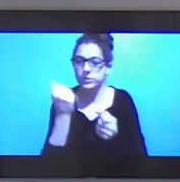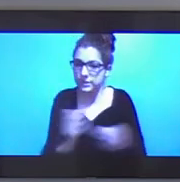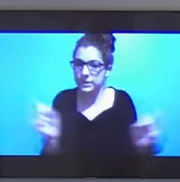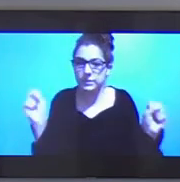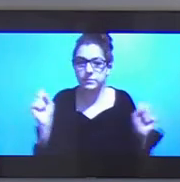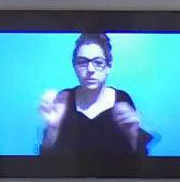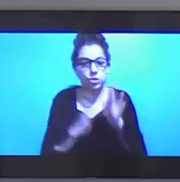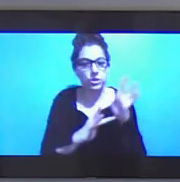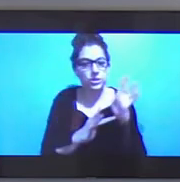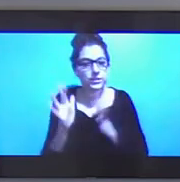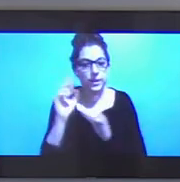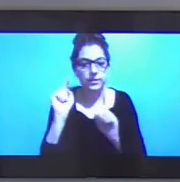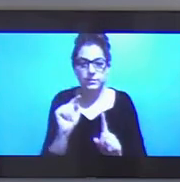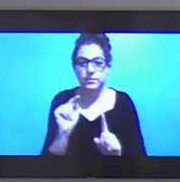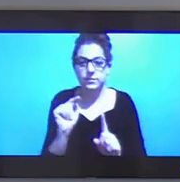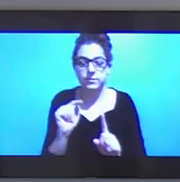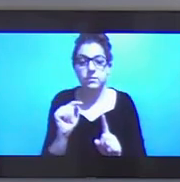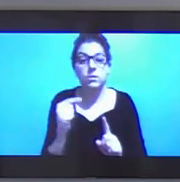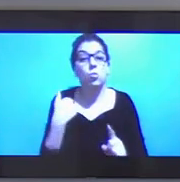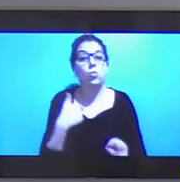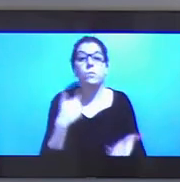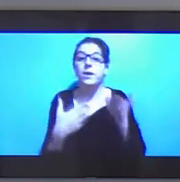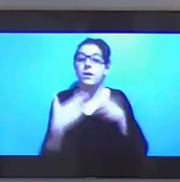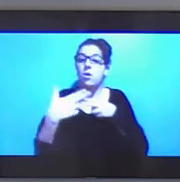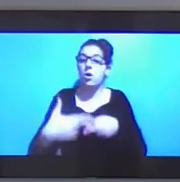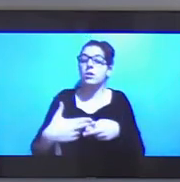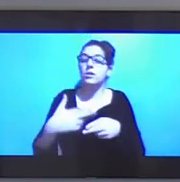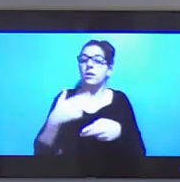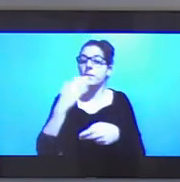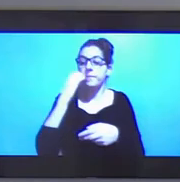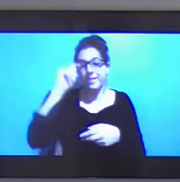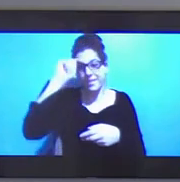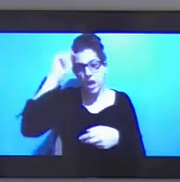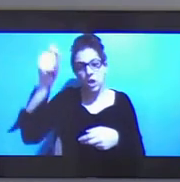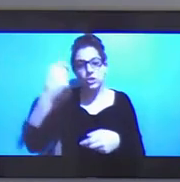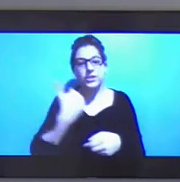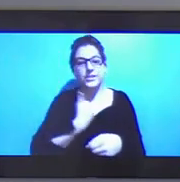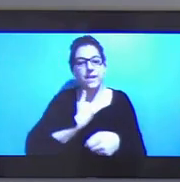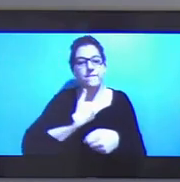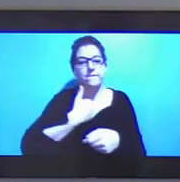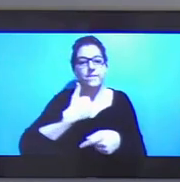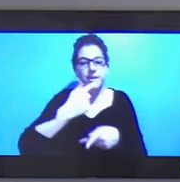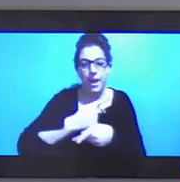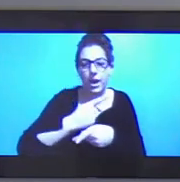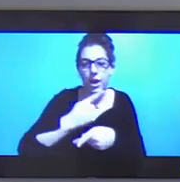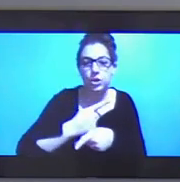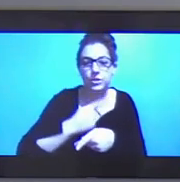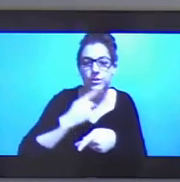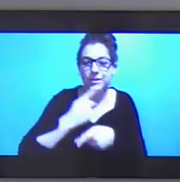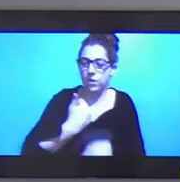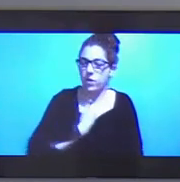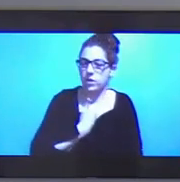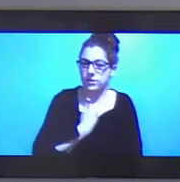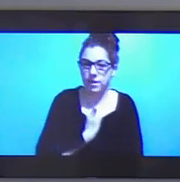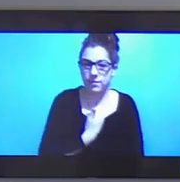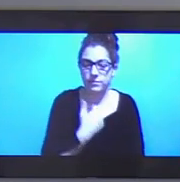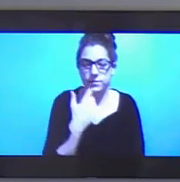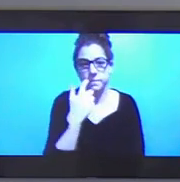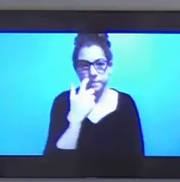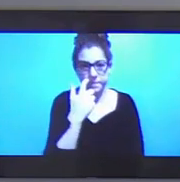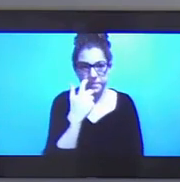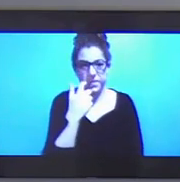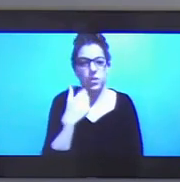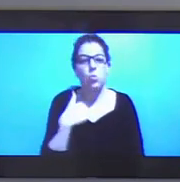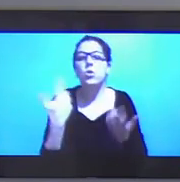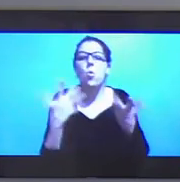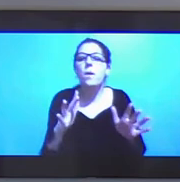Jesus. We might call this a theology of self-care, taking care of ourselves. We don't want to burn